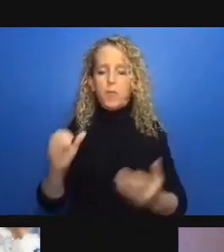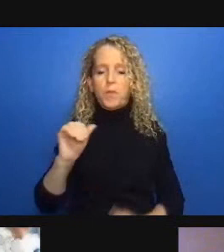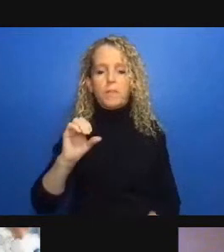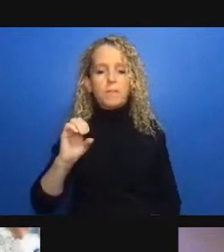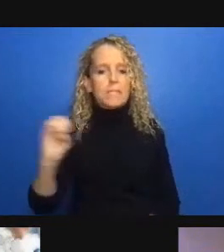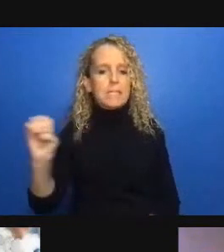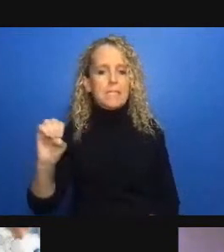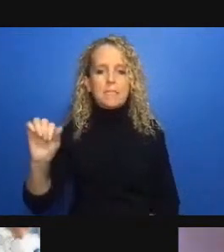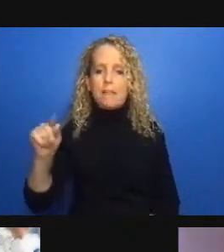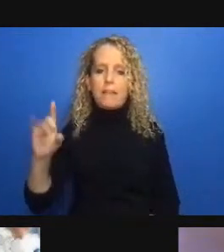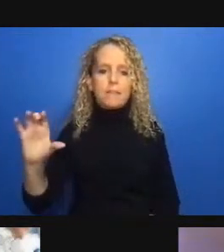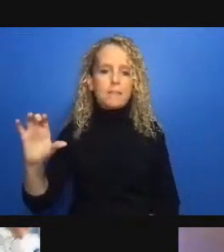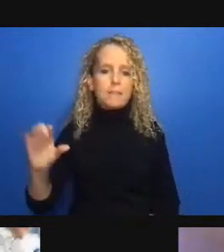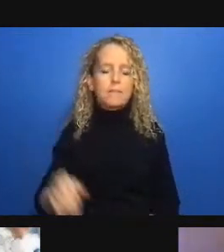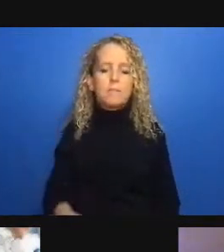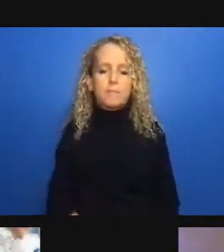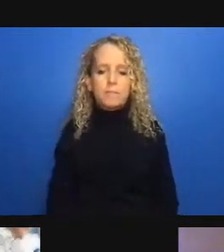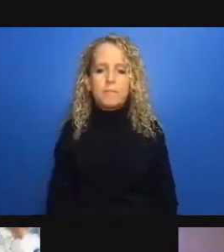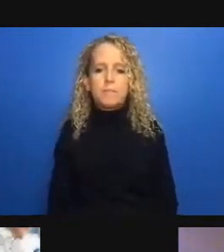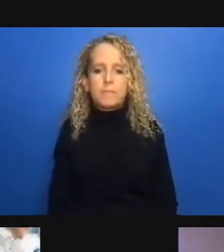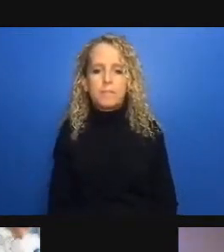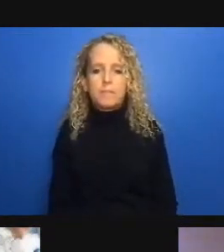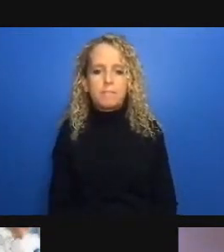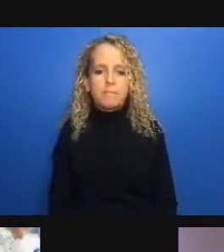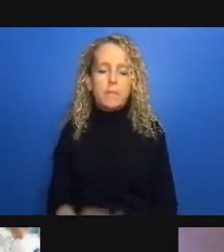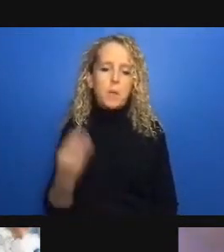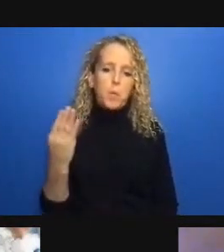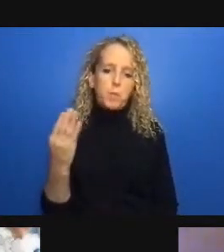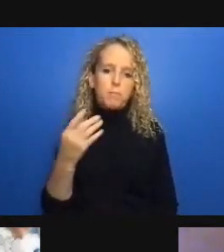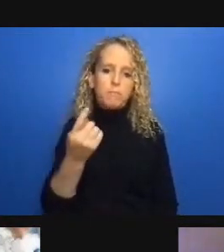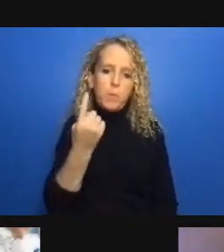one very practical example.